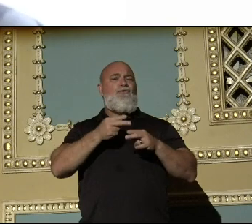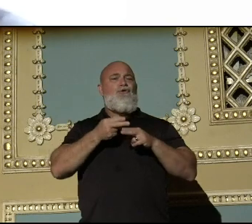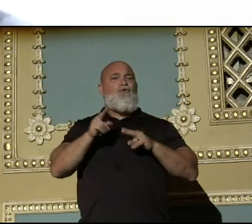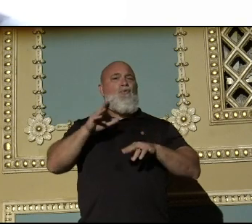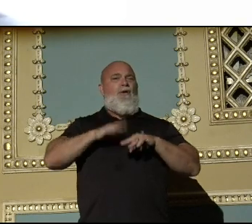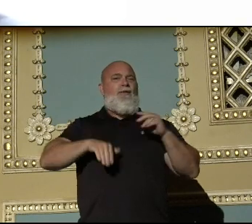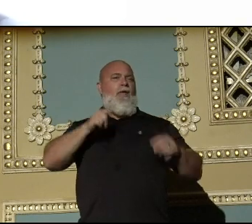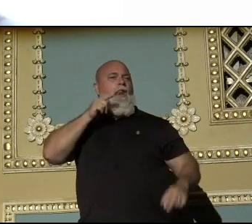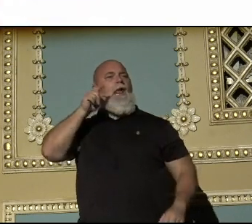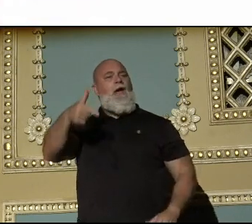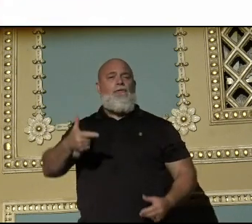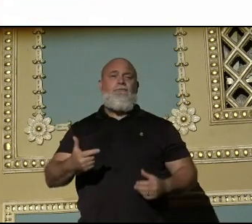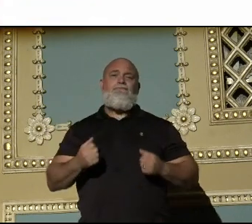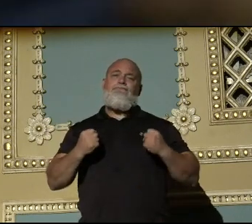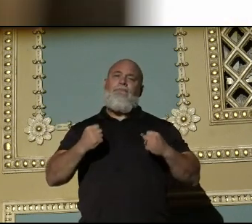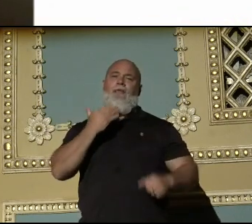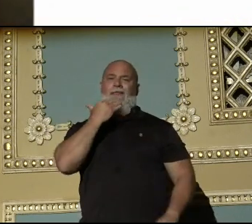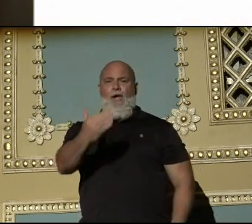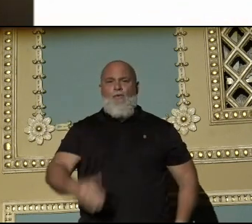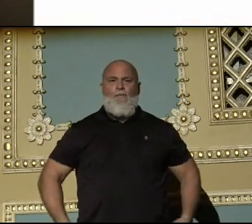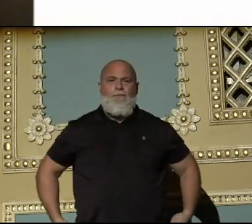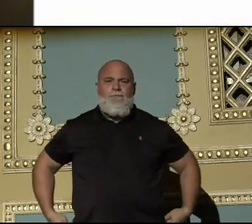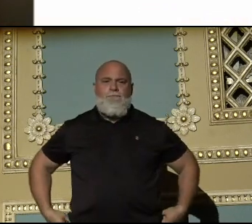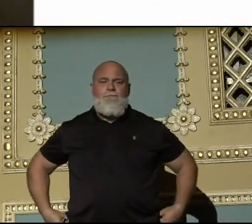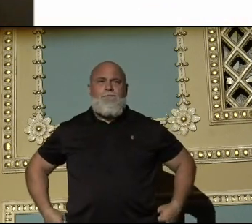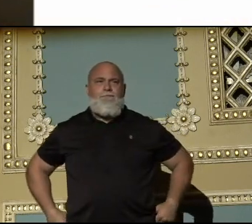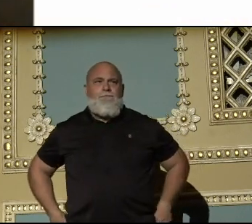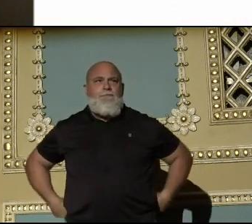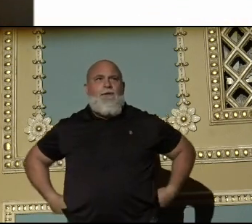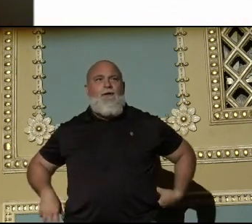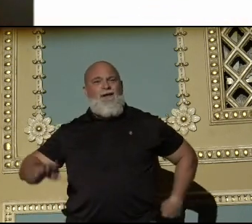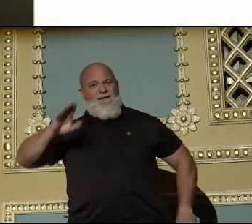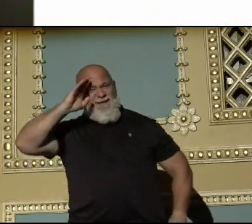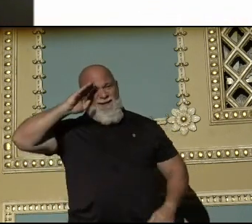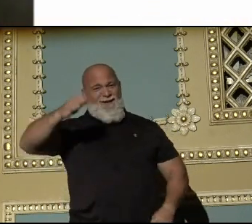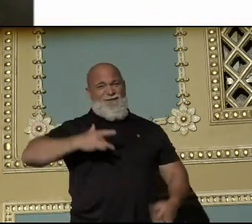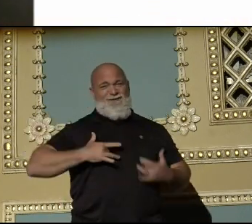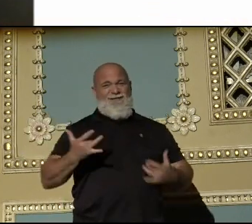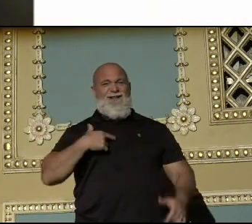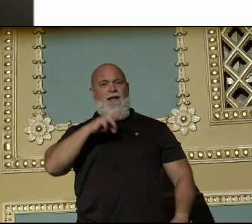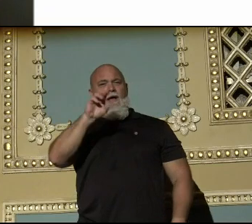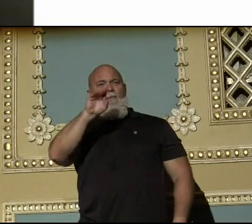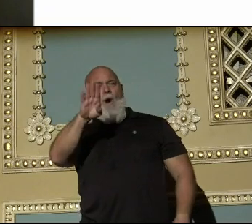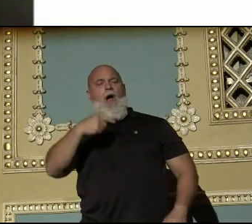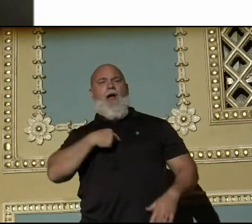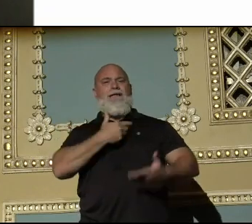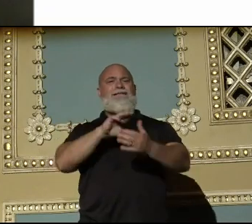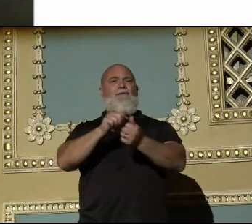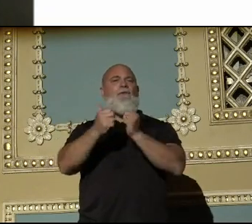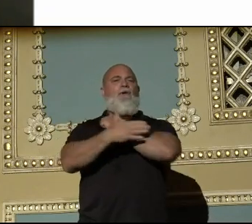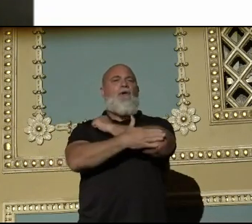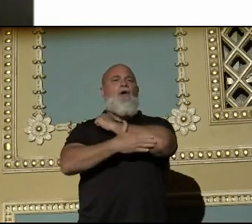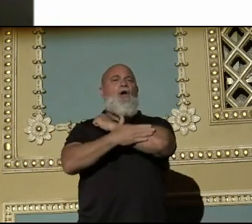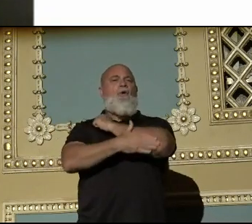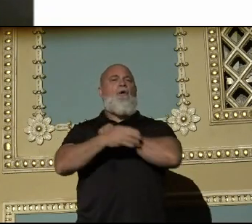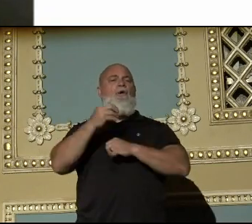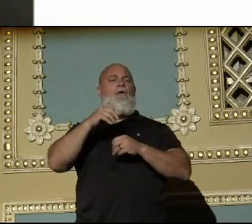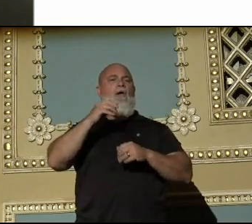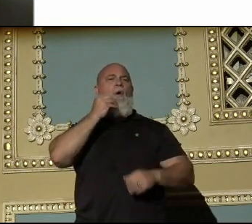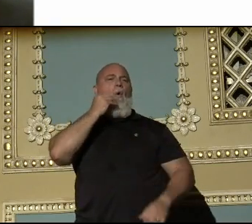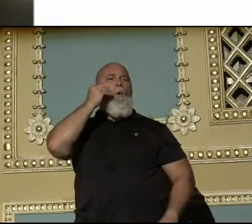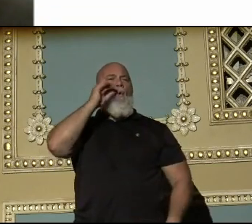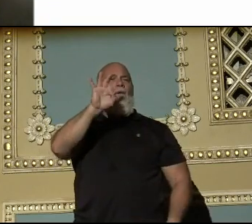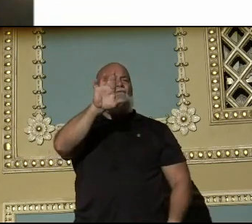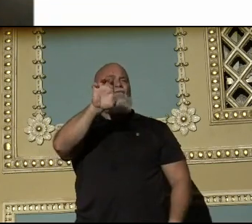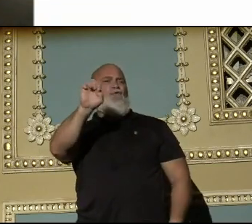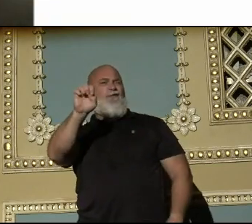later. Thank you. What's happening, everybody? I'm Rob Lundquist. I sing with the country vocal band Home Free, and